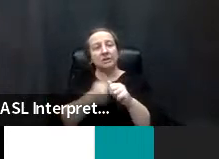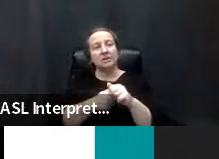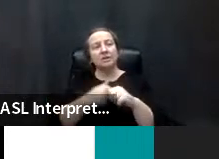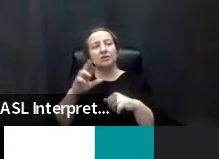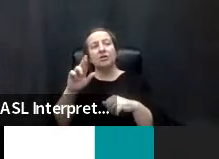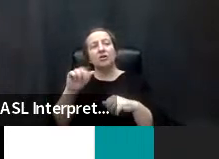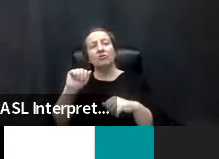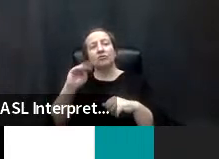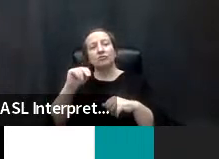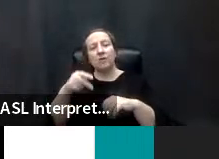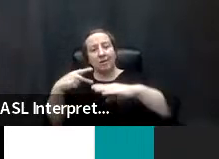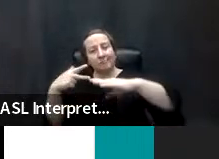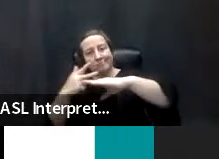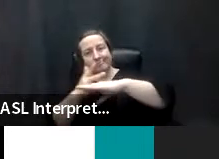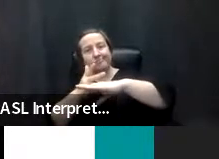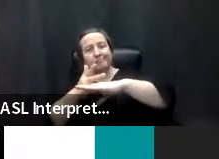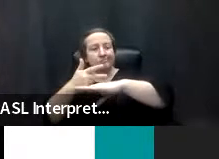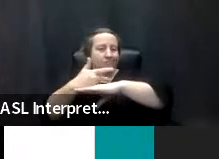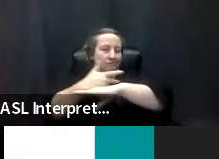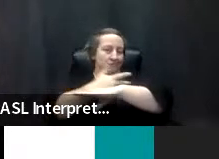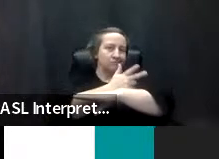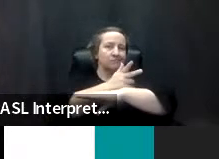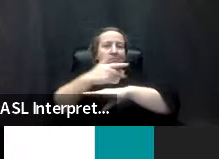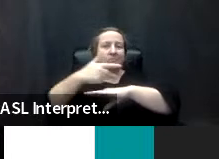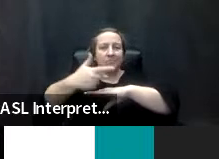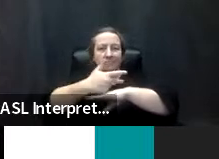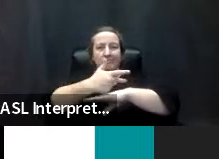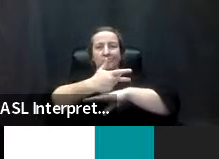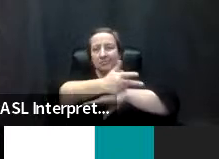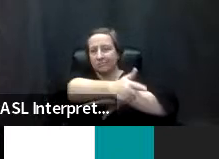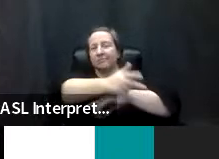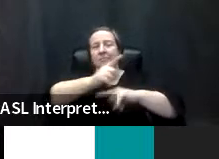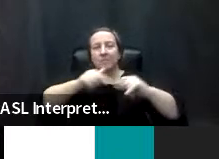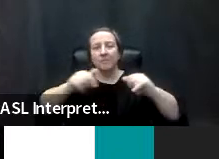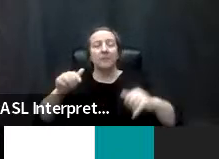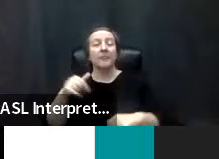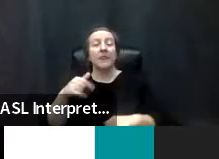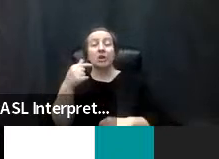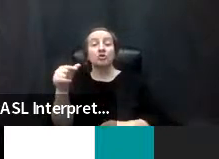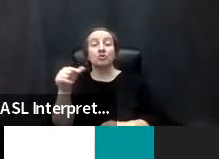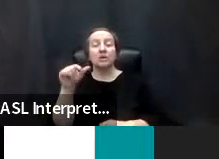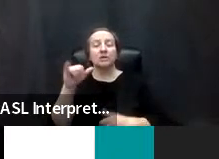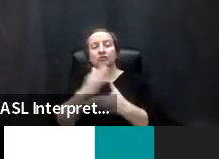ramp. The green is the shared use path